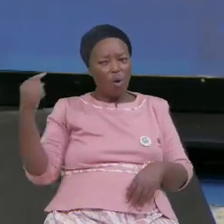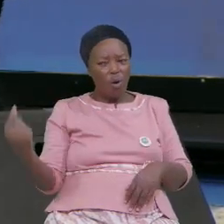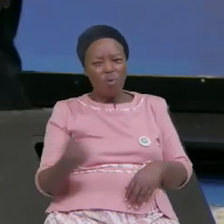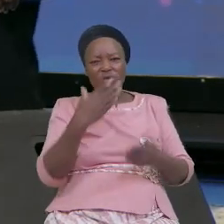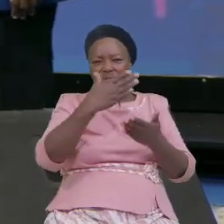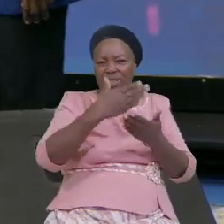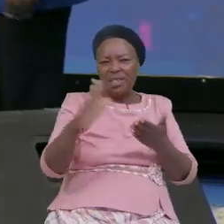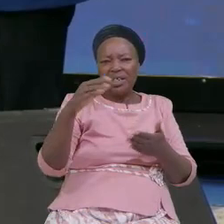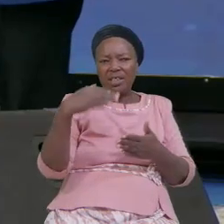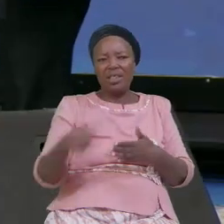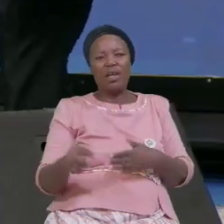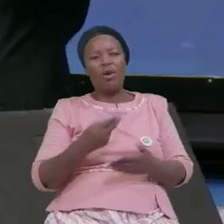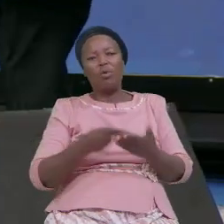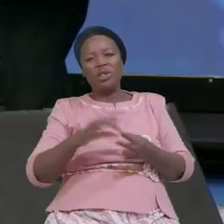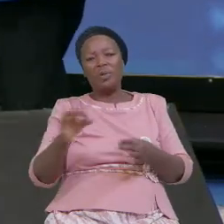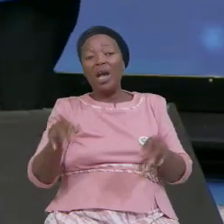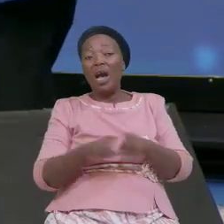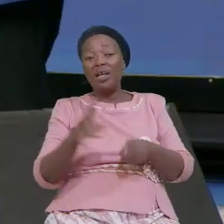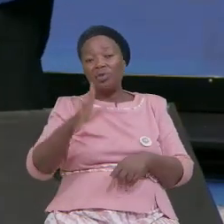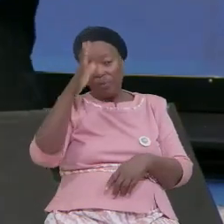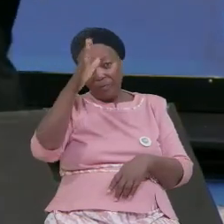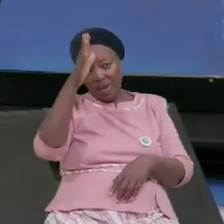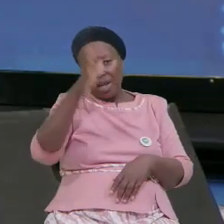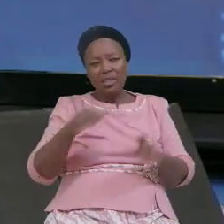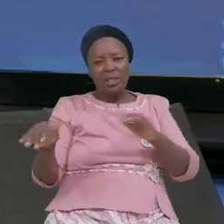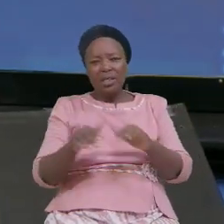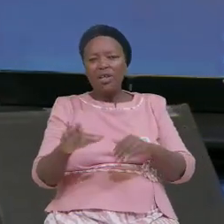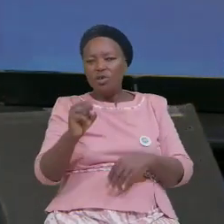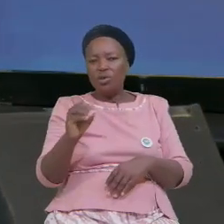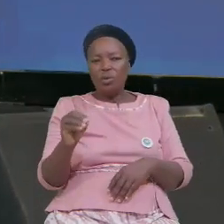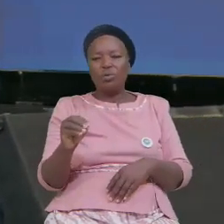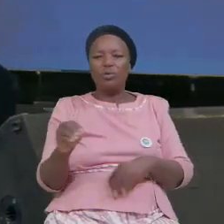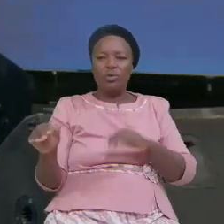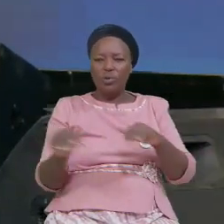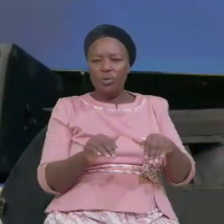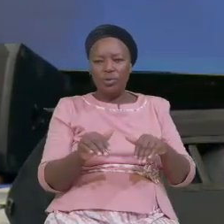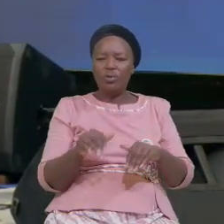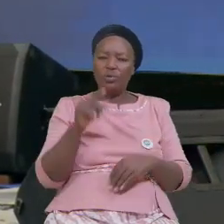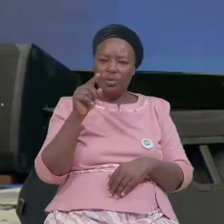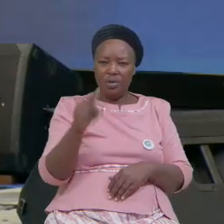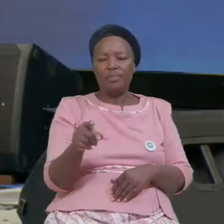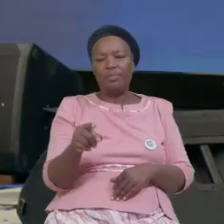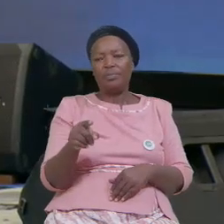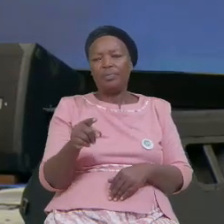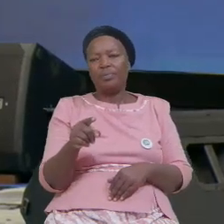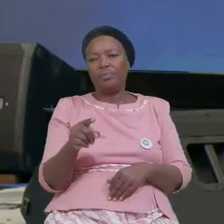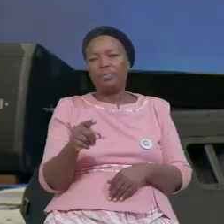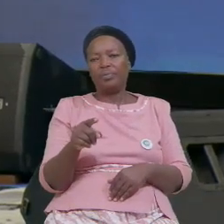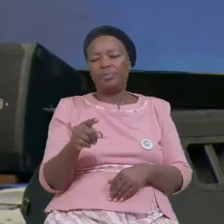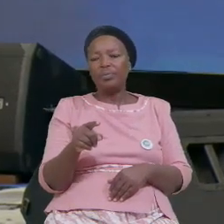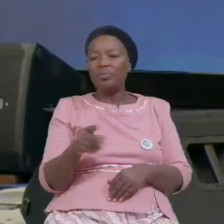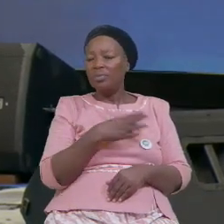Ghost. As your fathers did, so do ye. And many of those